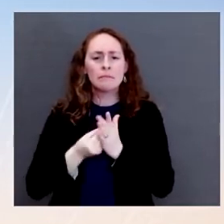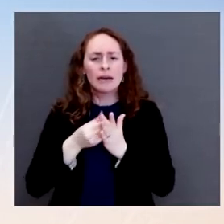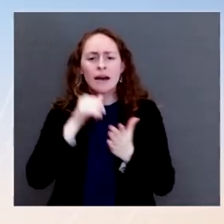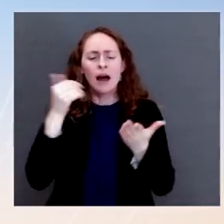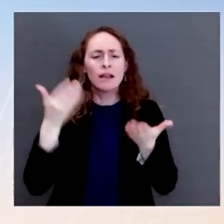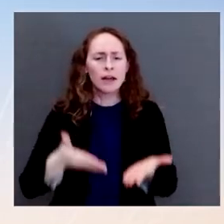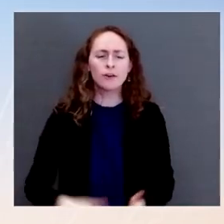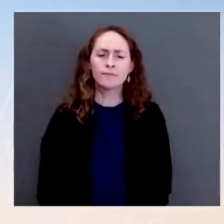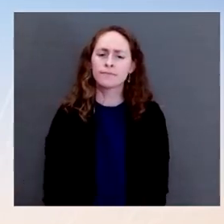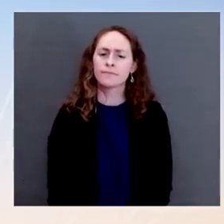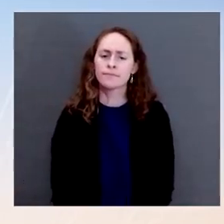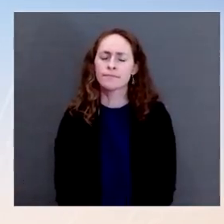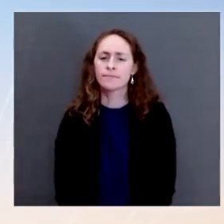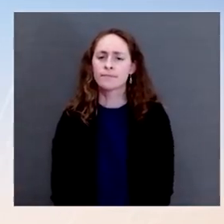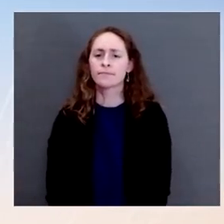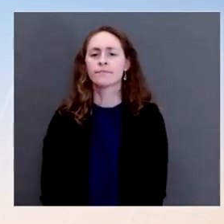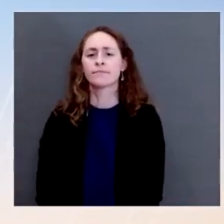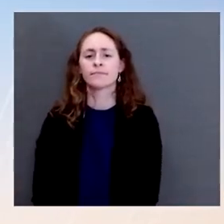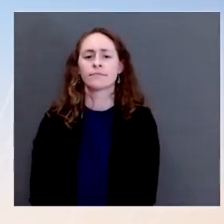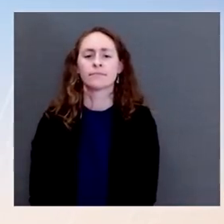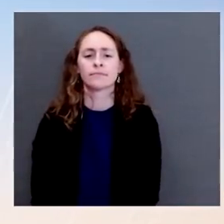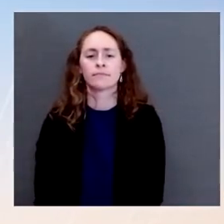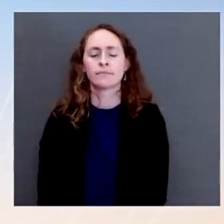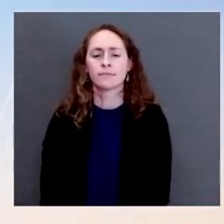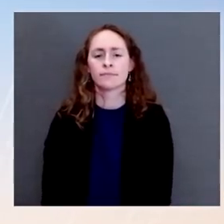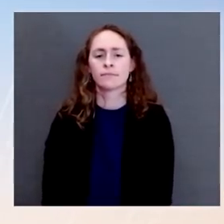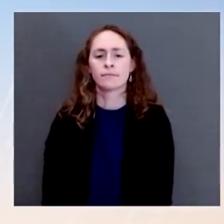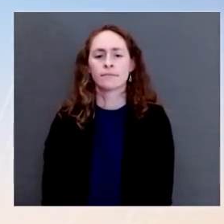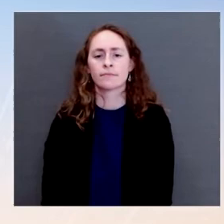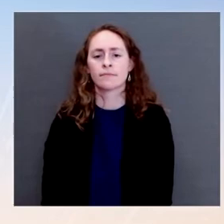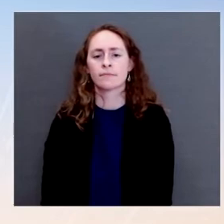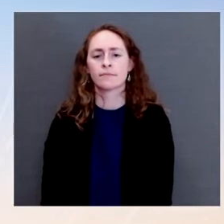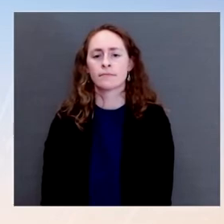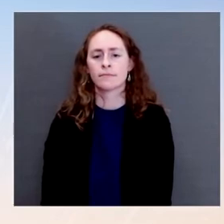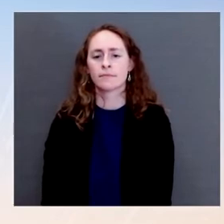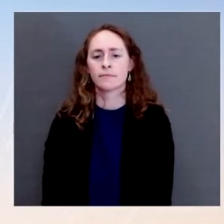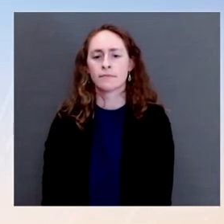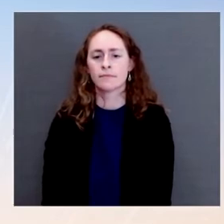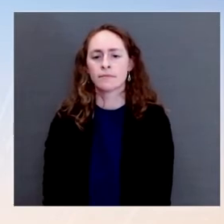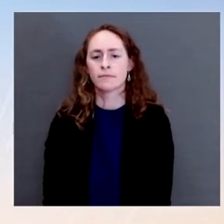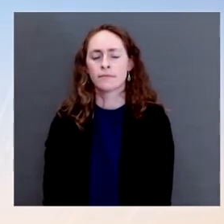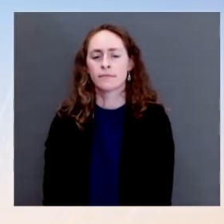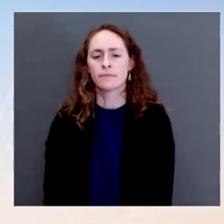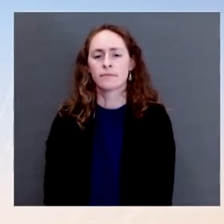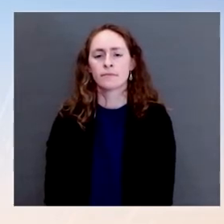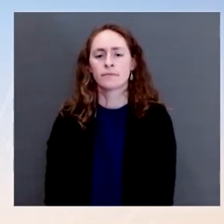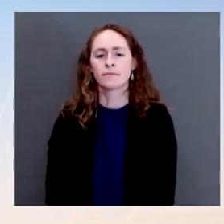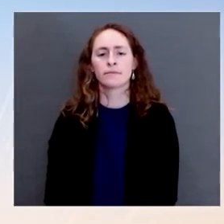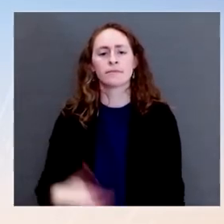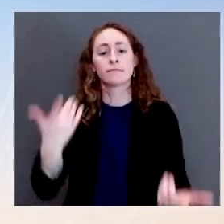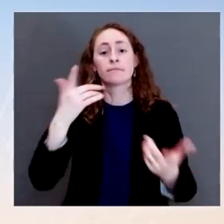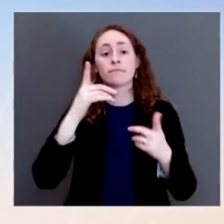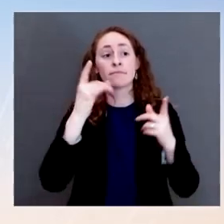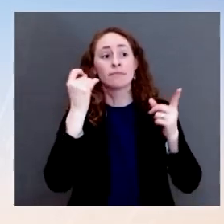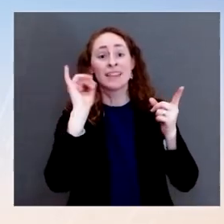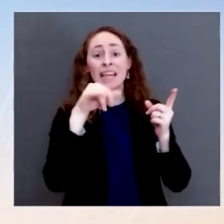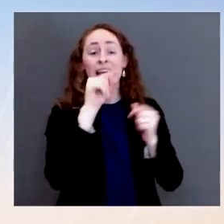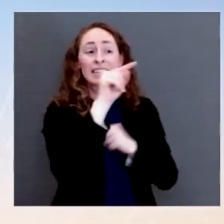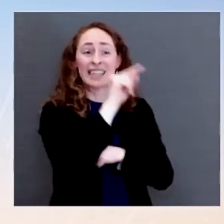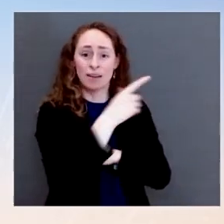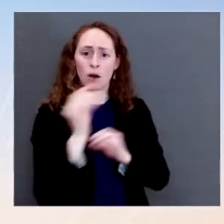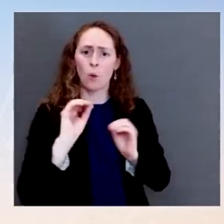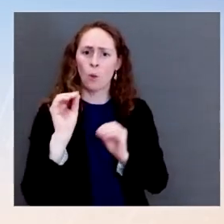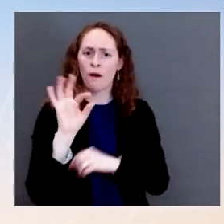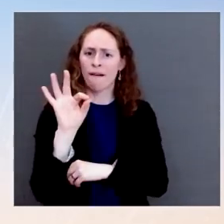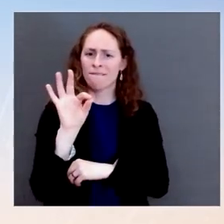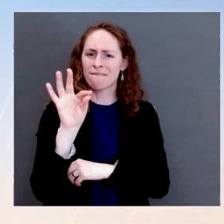country. But what we're working to do here is build on what we've done to date and continue to build out our testing capacity because, Mara, we absolutely recognize that this is a